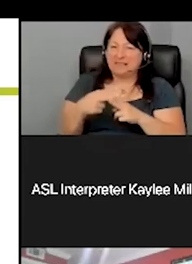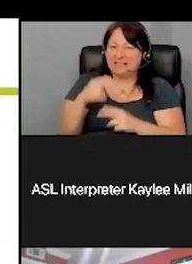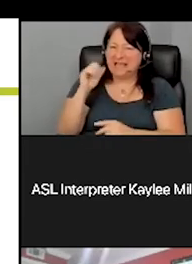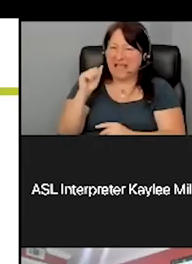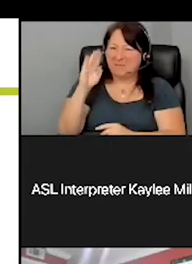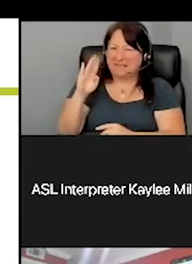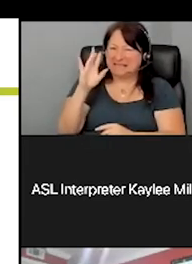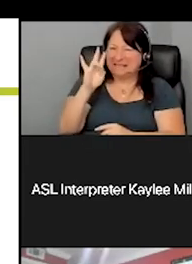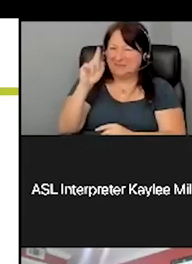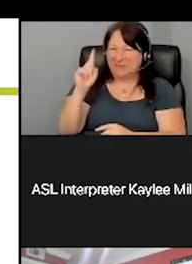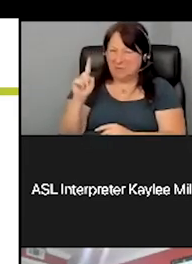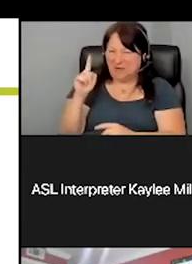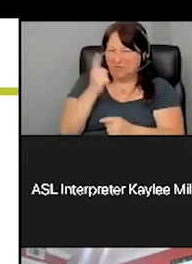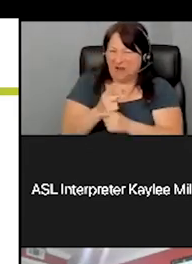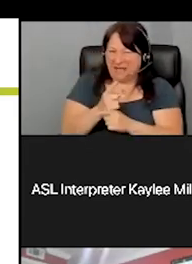1871, right? Is that the right number?